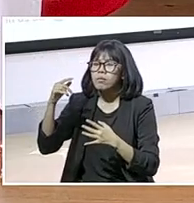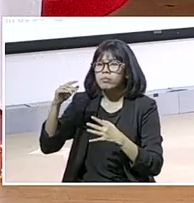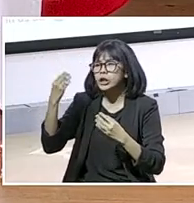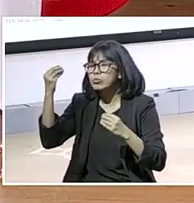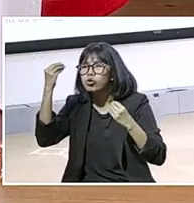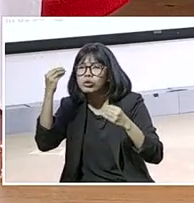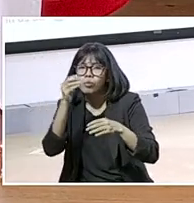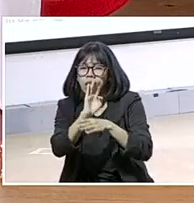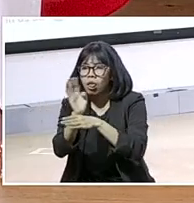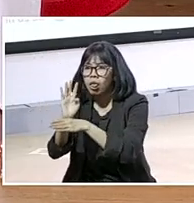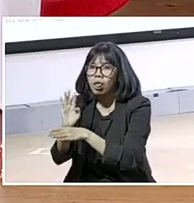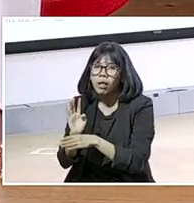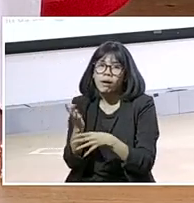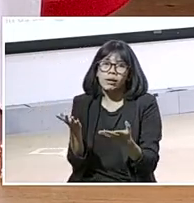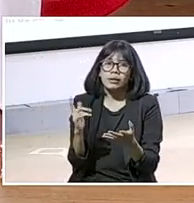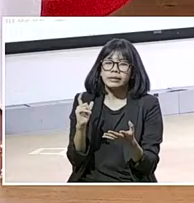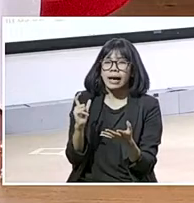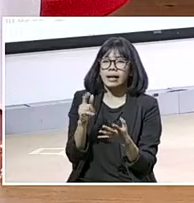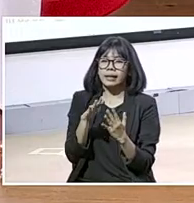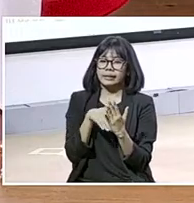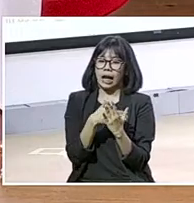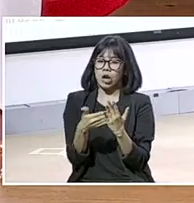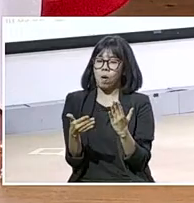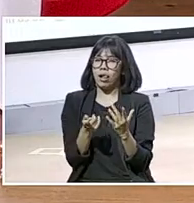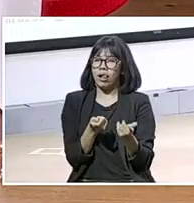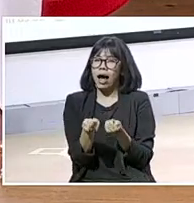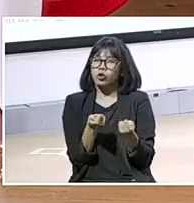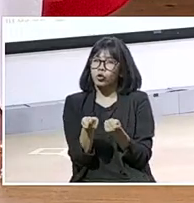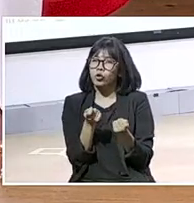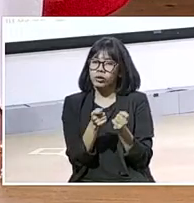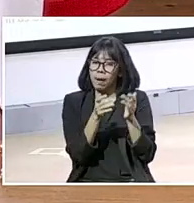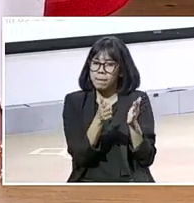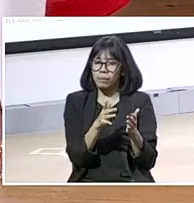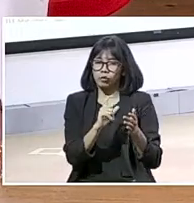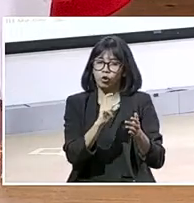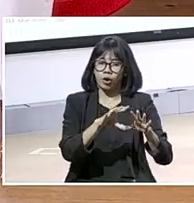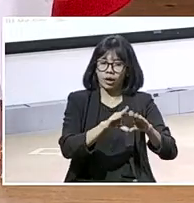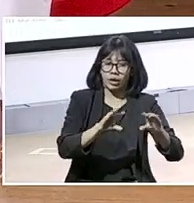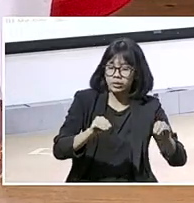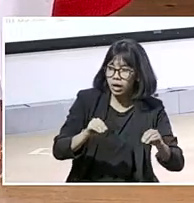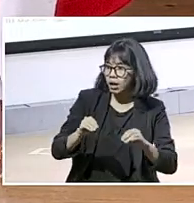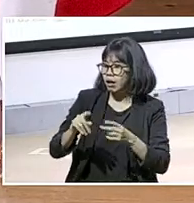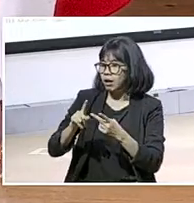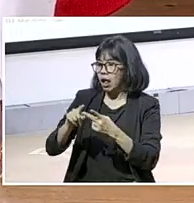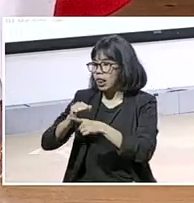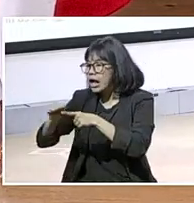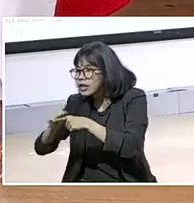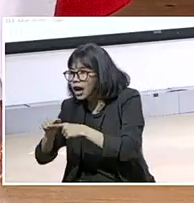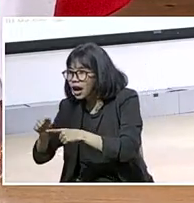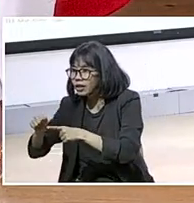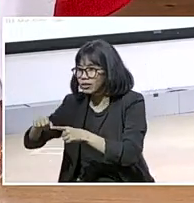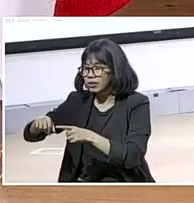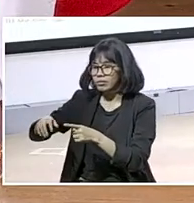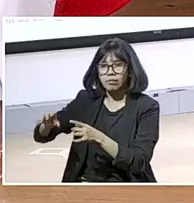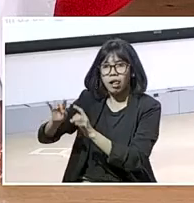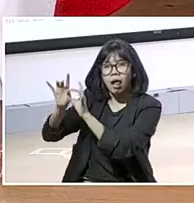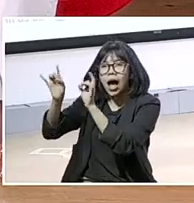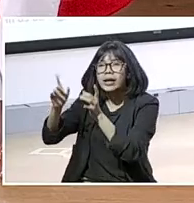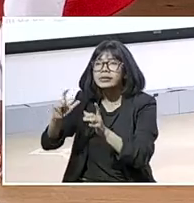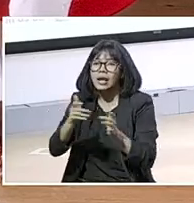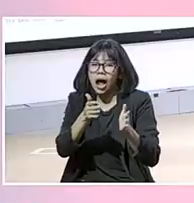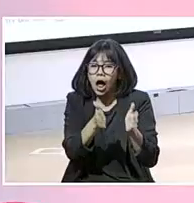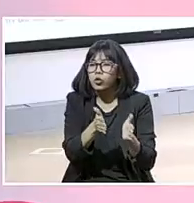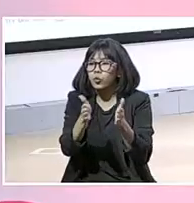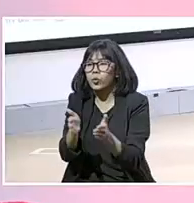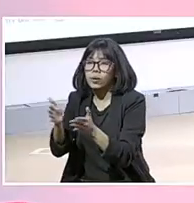the manage your schedules? To do workouts, to do this and that. So it's about managing schedules.